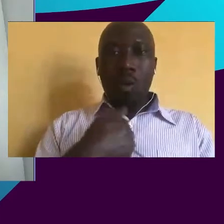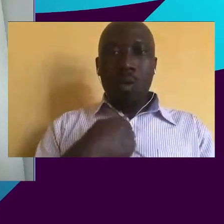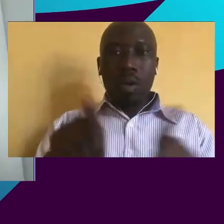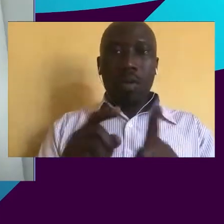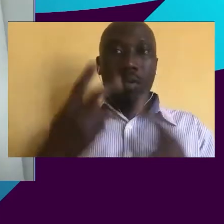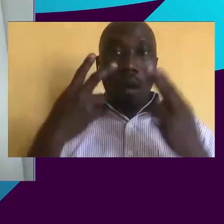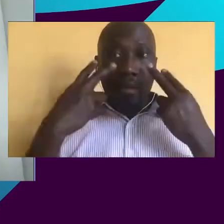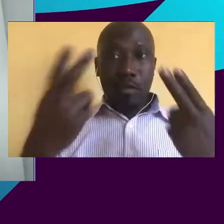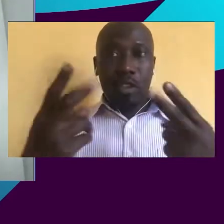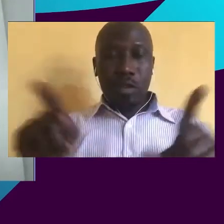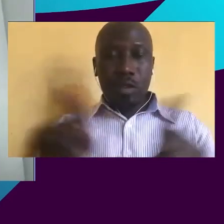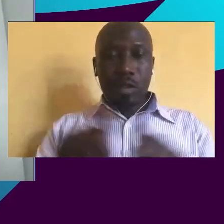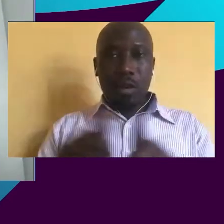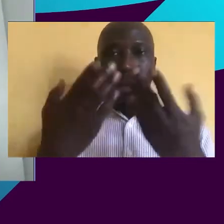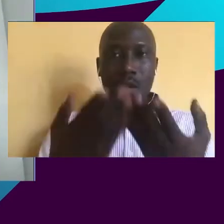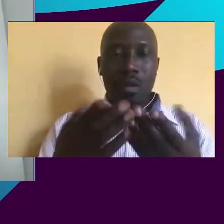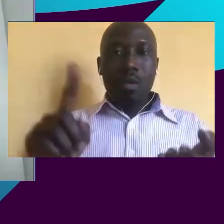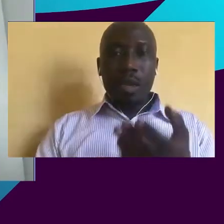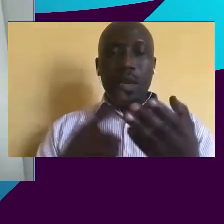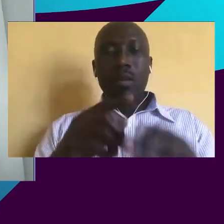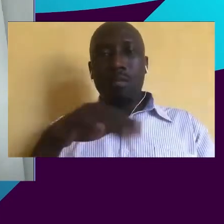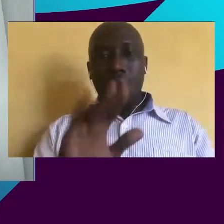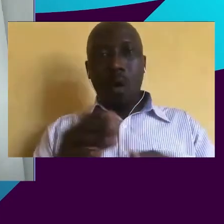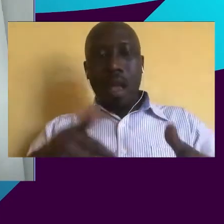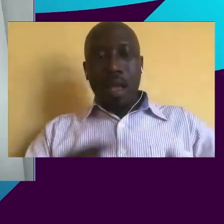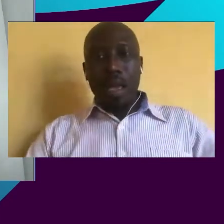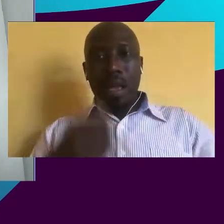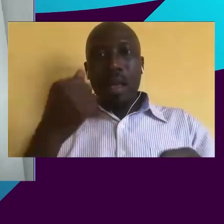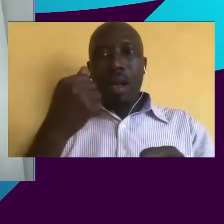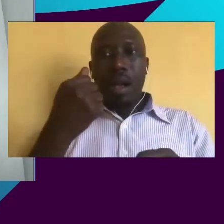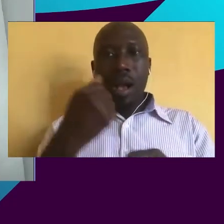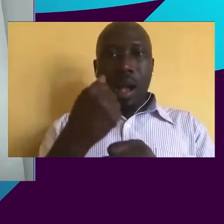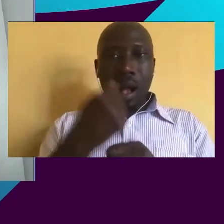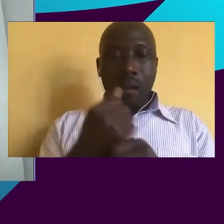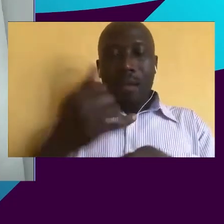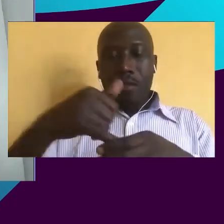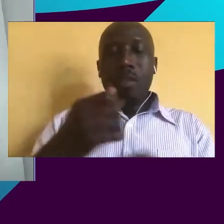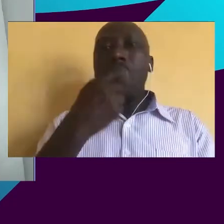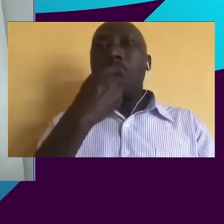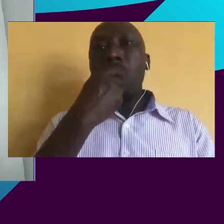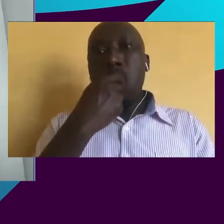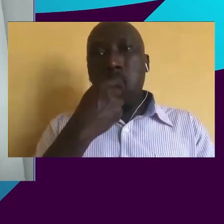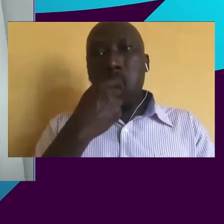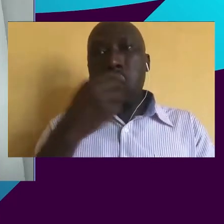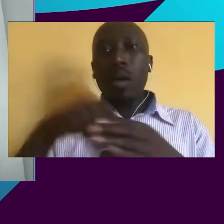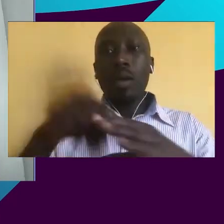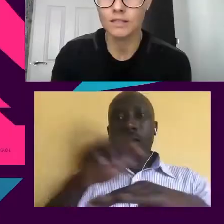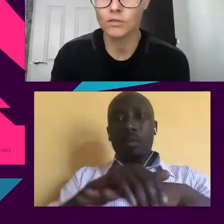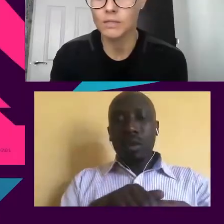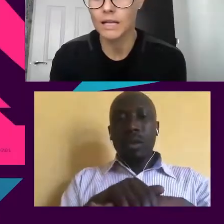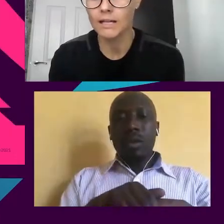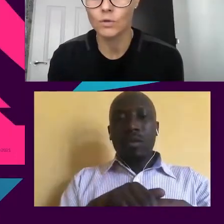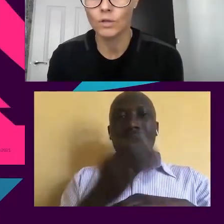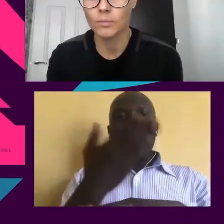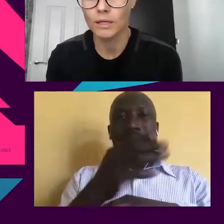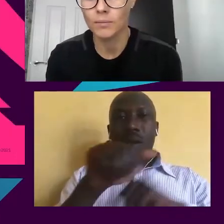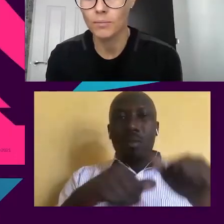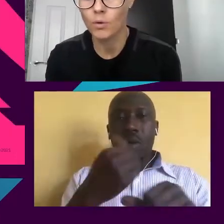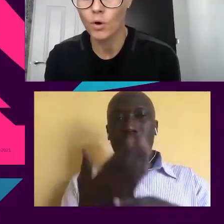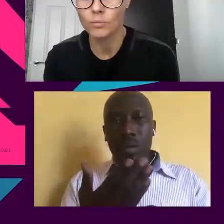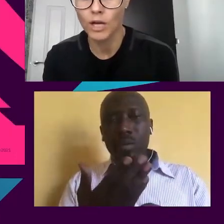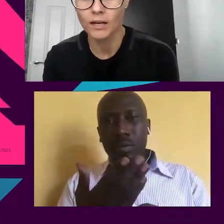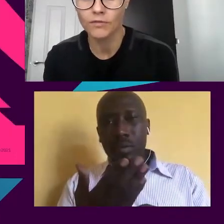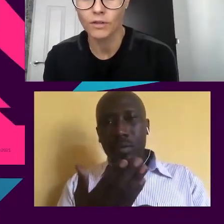let's get more young girls involved in refereeing. So in England, we have around... Can I just check, is there some slides going to